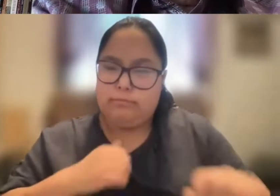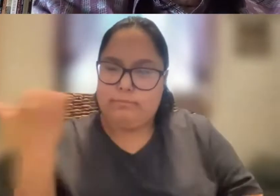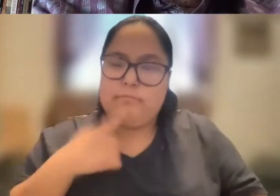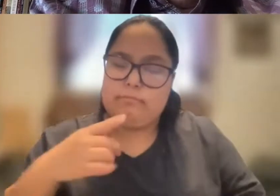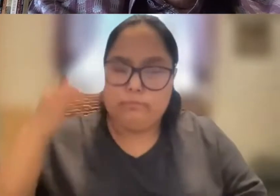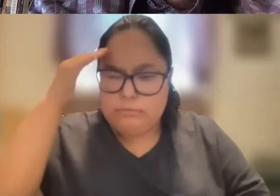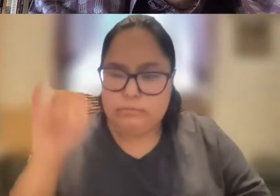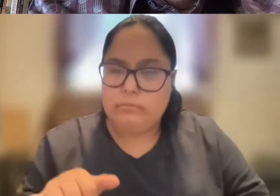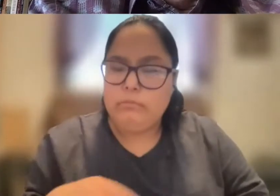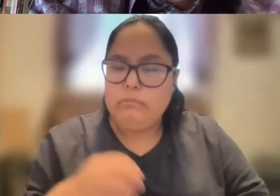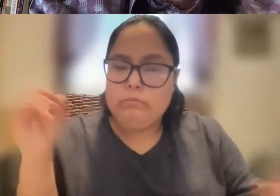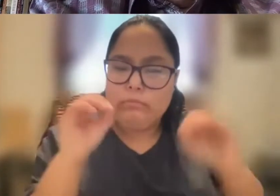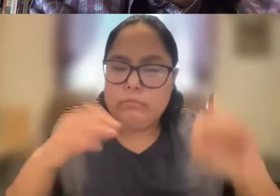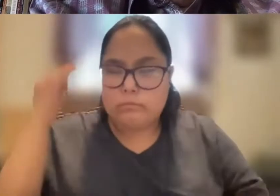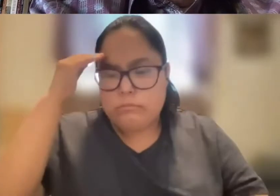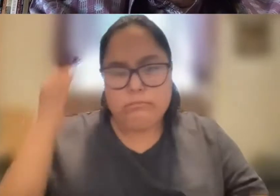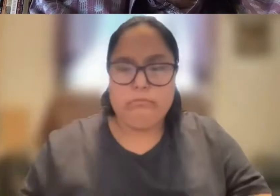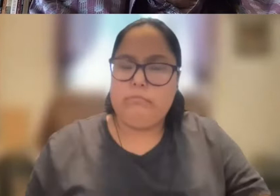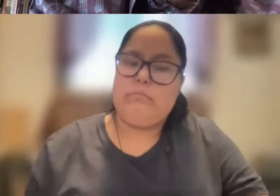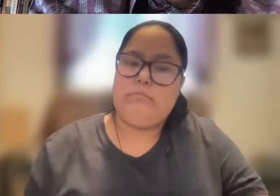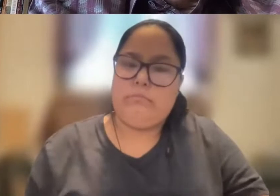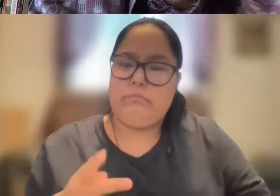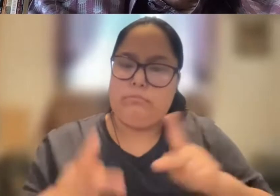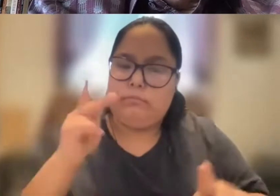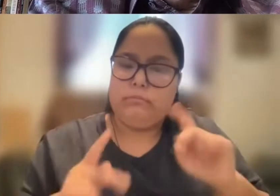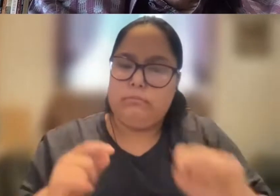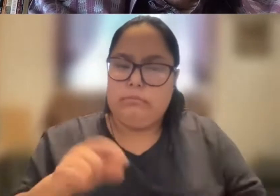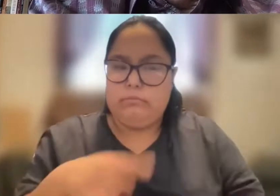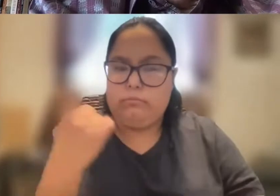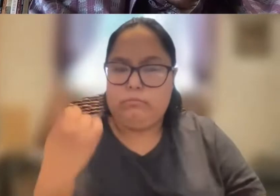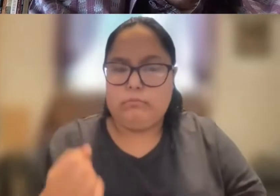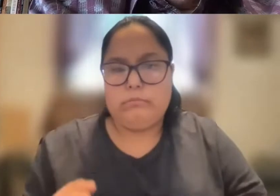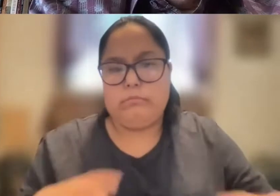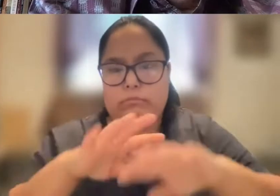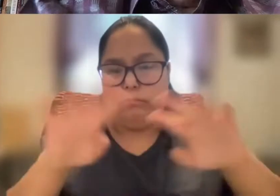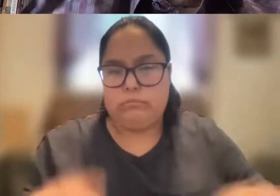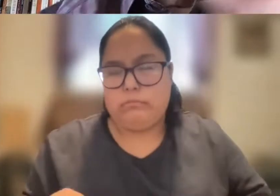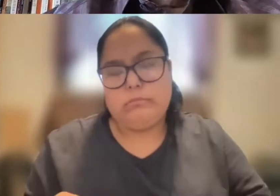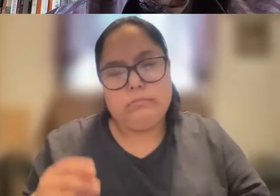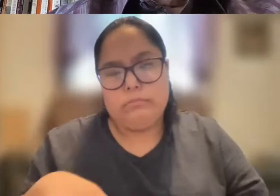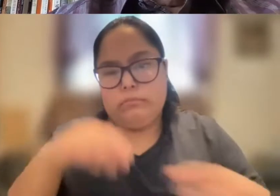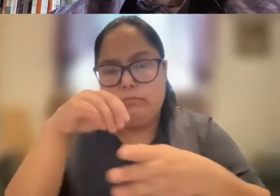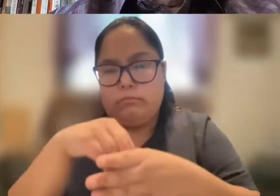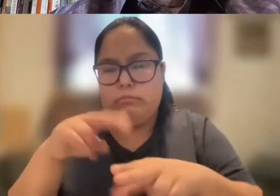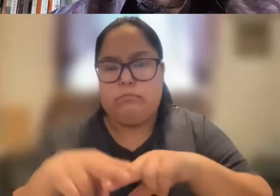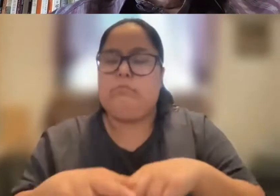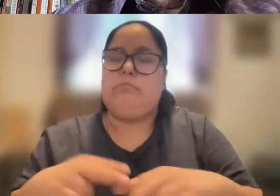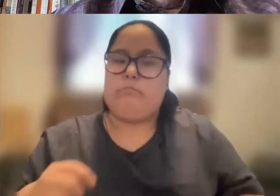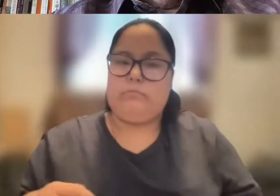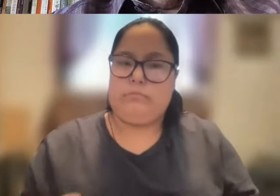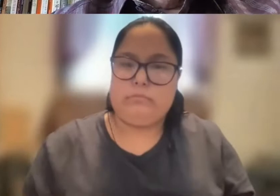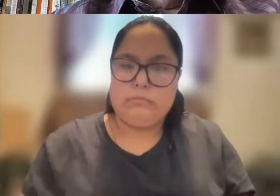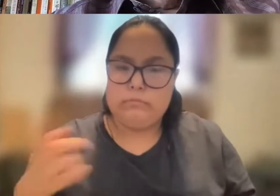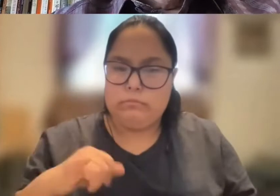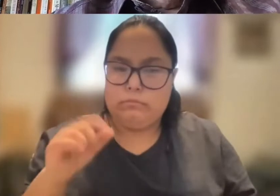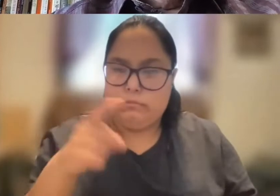knows. And as a matter of fact, when I was first arrested and I'm sitting in the jail in military barracks,